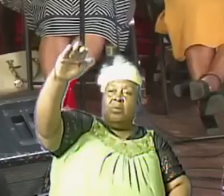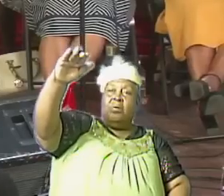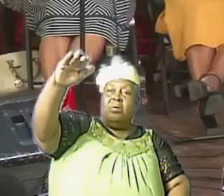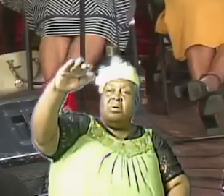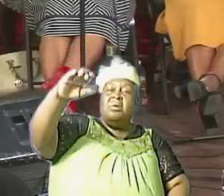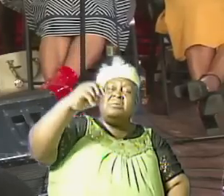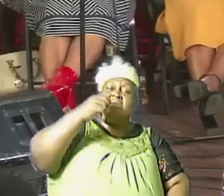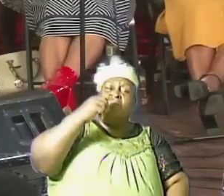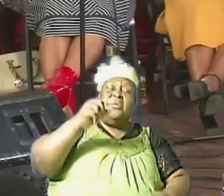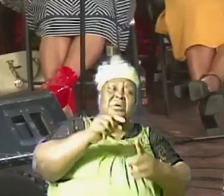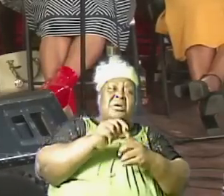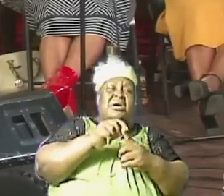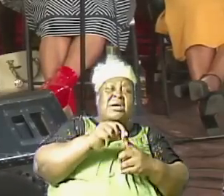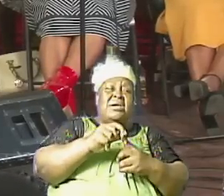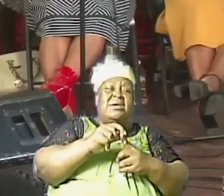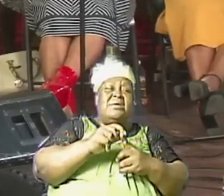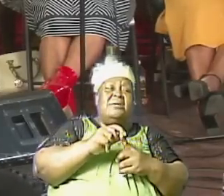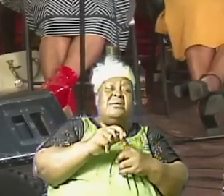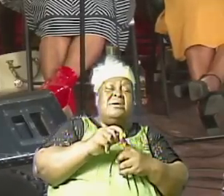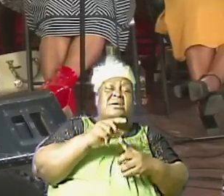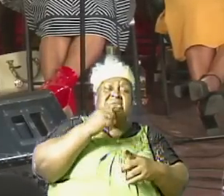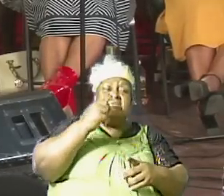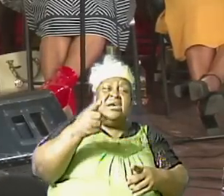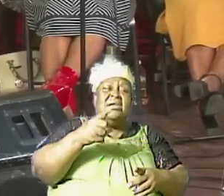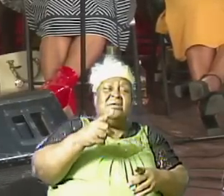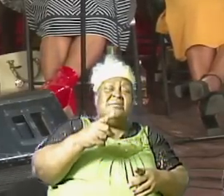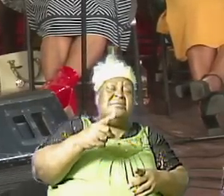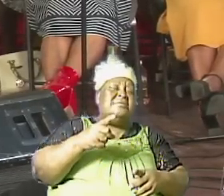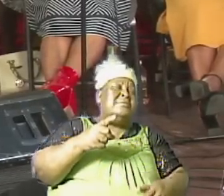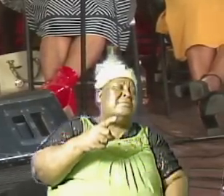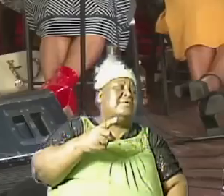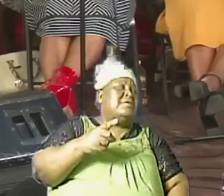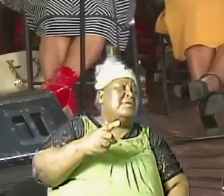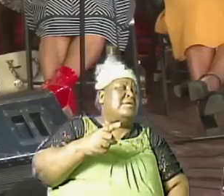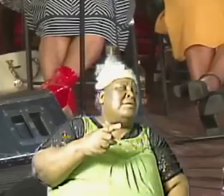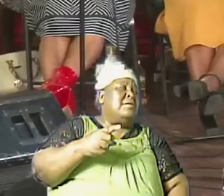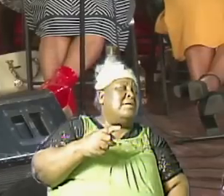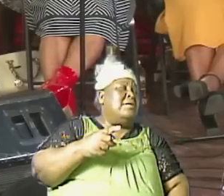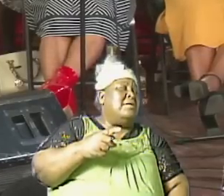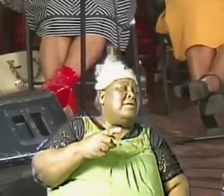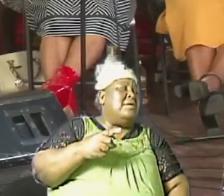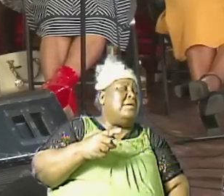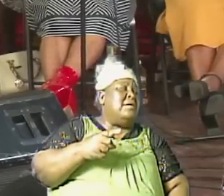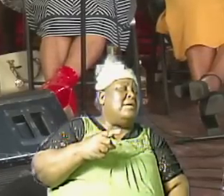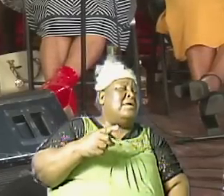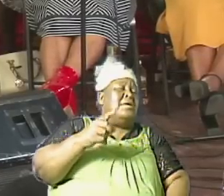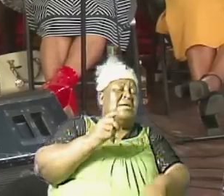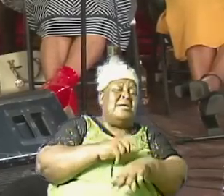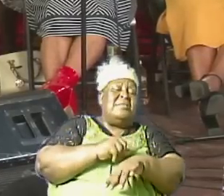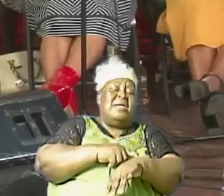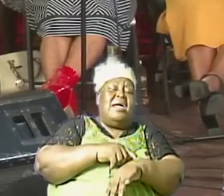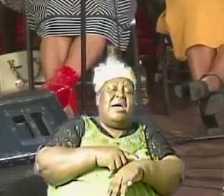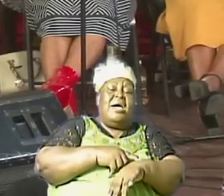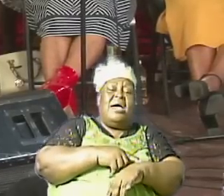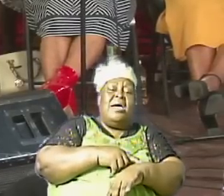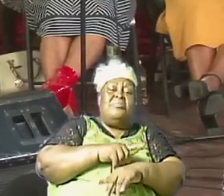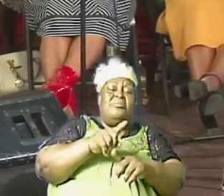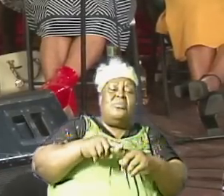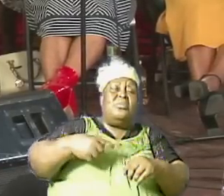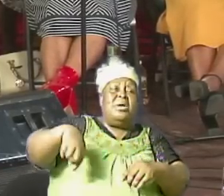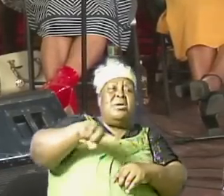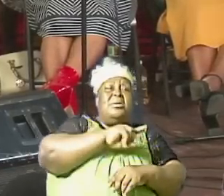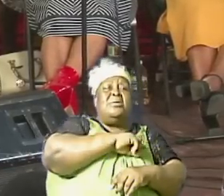a quote that we often use. It goes like this. At times when we